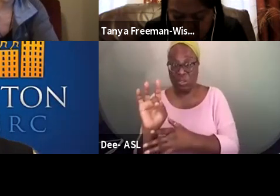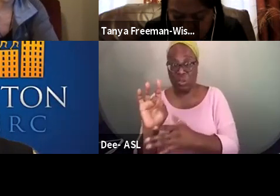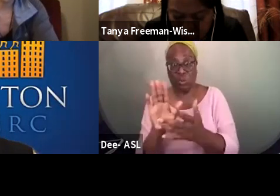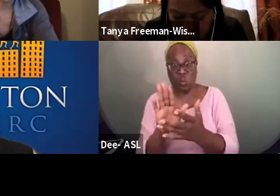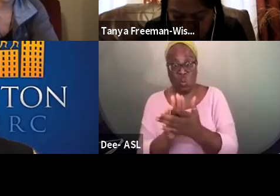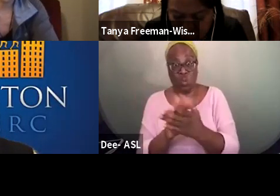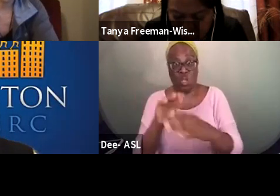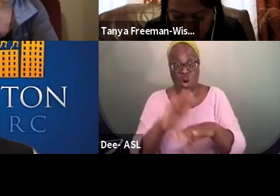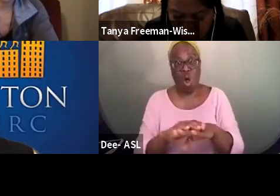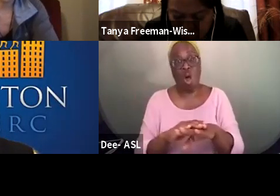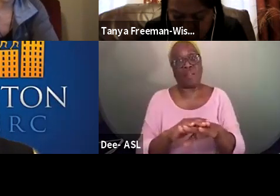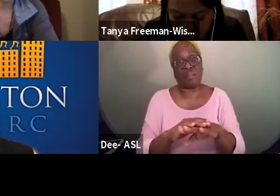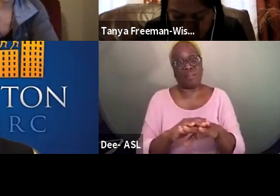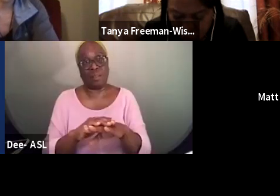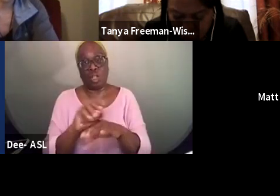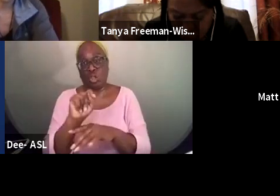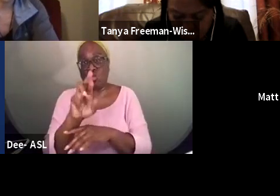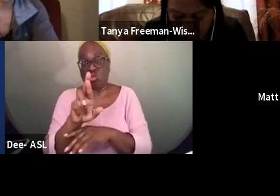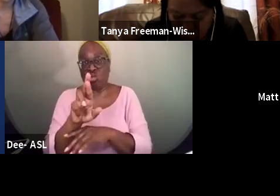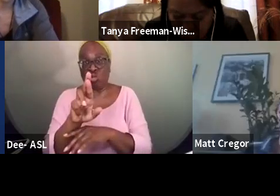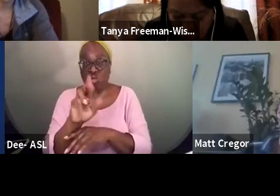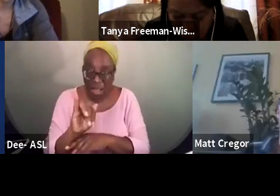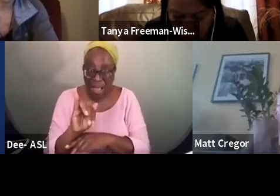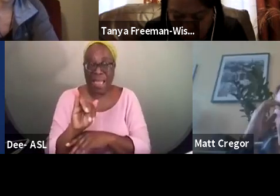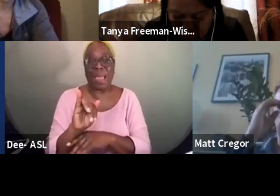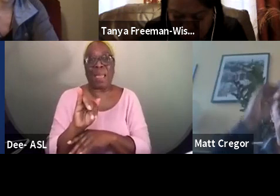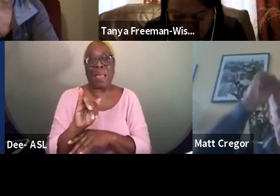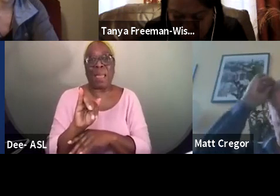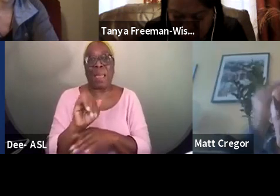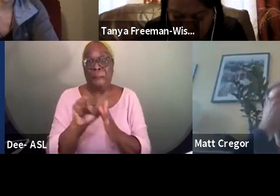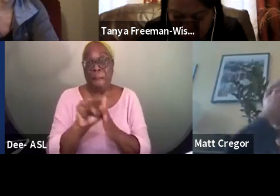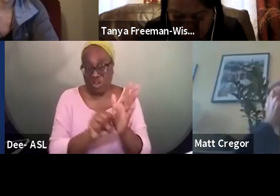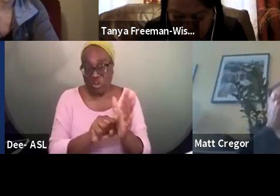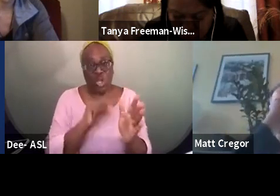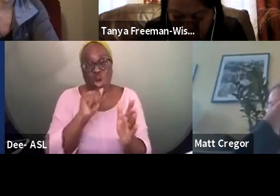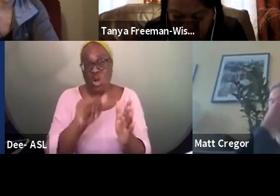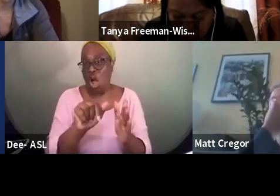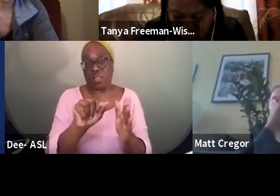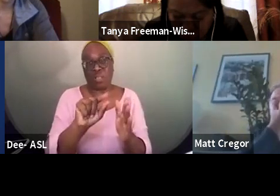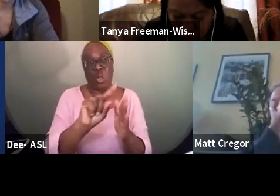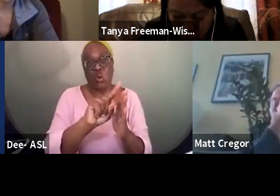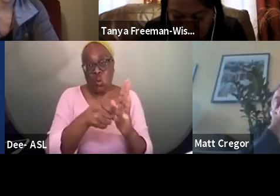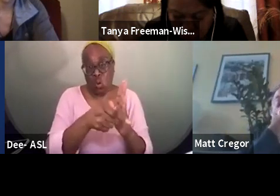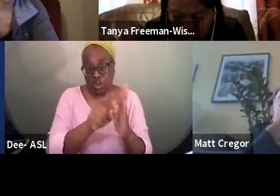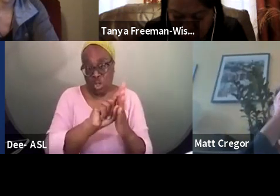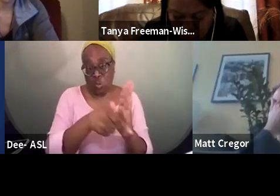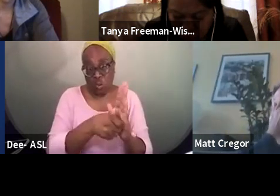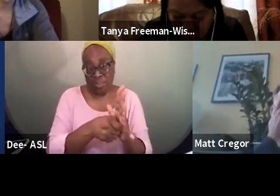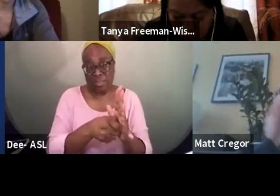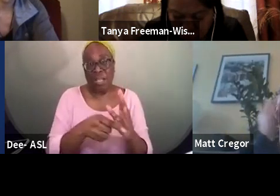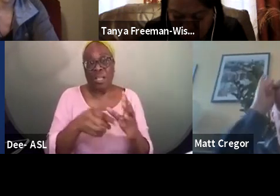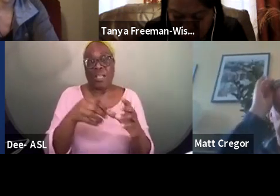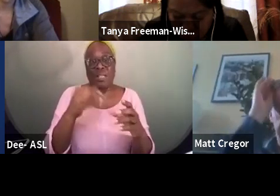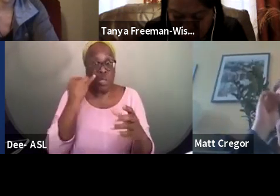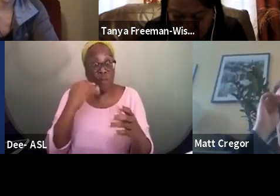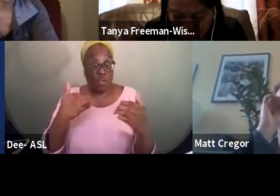on quarters. So currently what happens is that if you're on quarters, the first 2 quarters count in 6th grade.